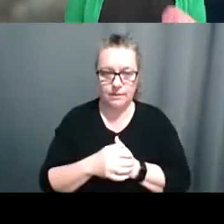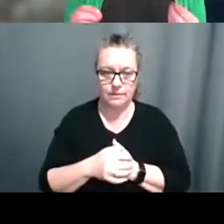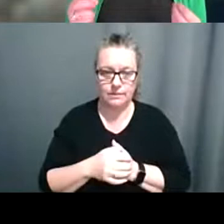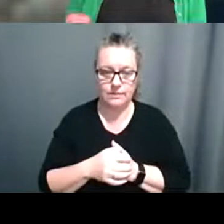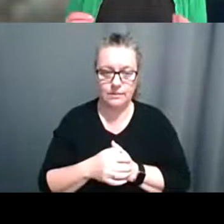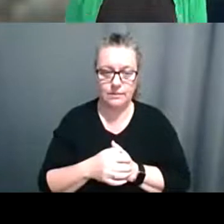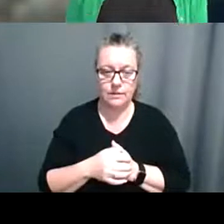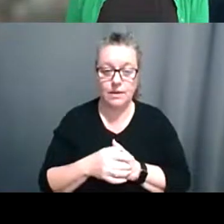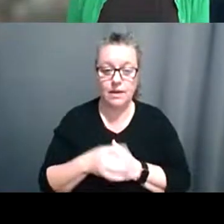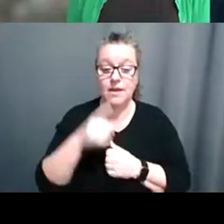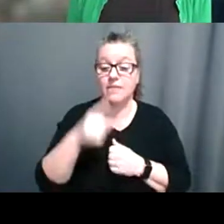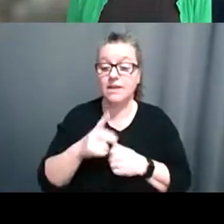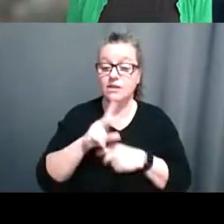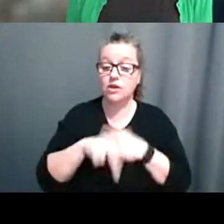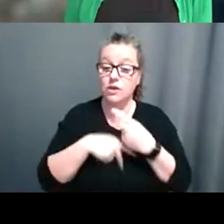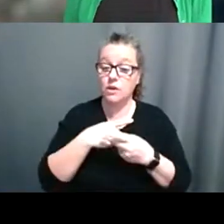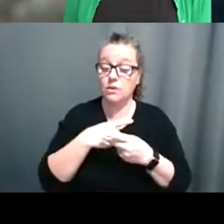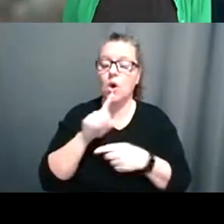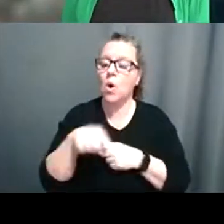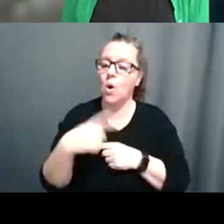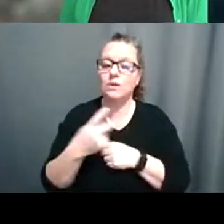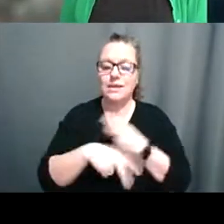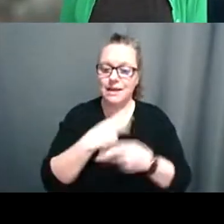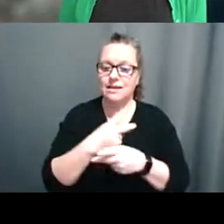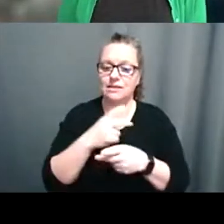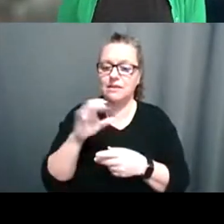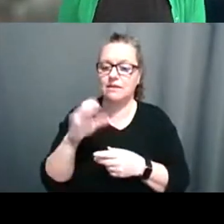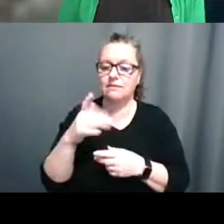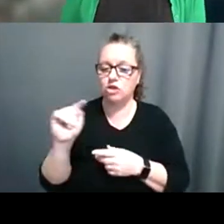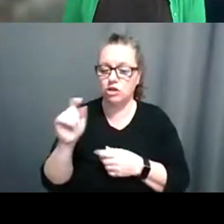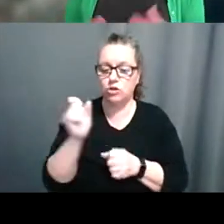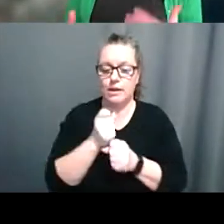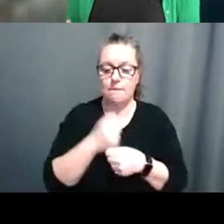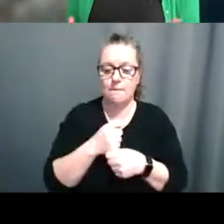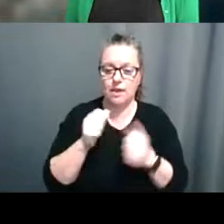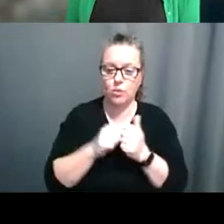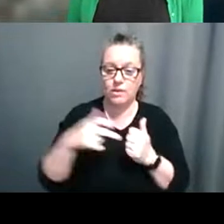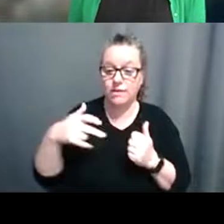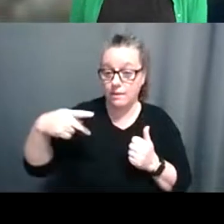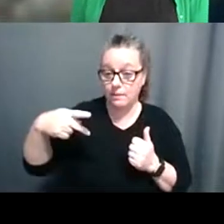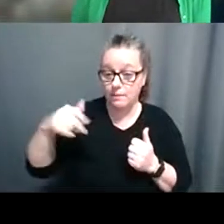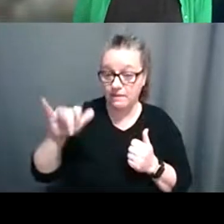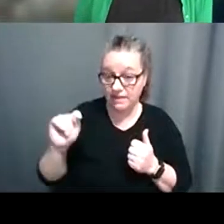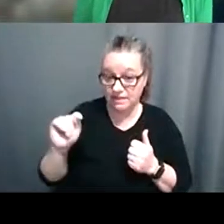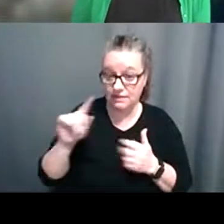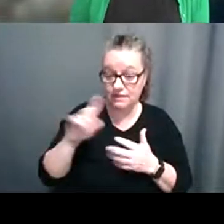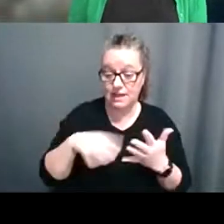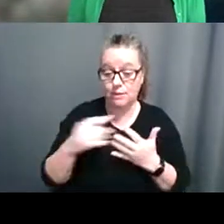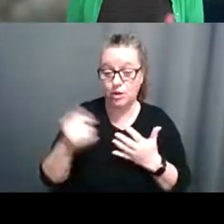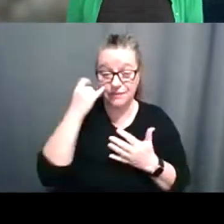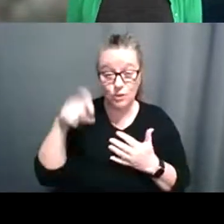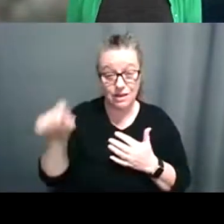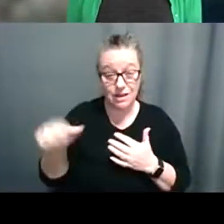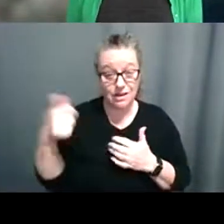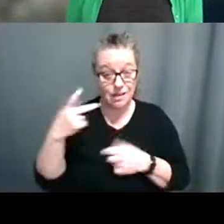So these are the only types of charts you can create with pivot tables. So if you need or want other chart types, you'll